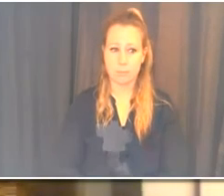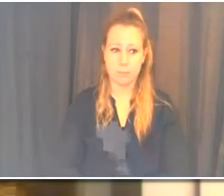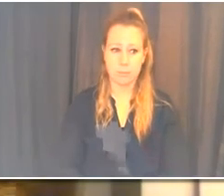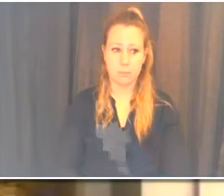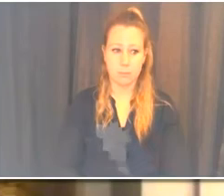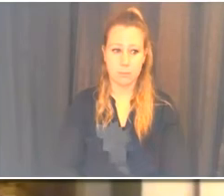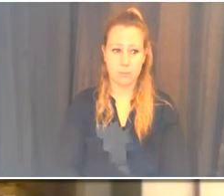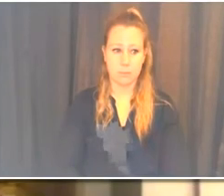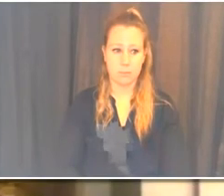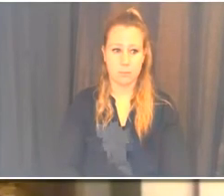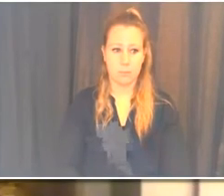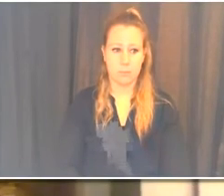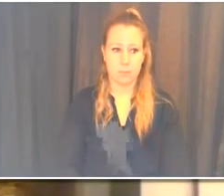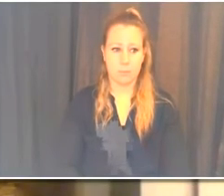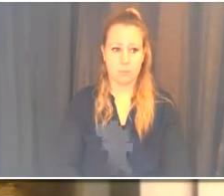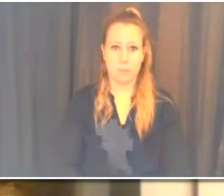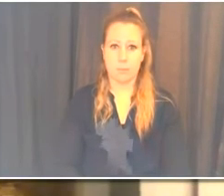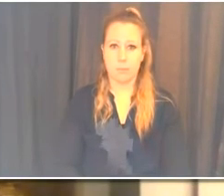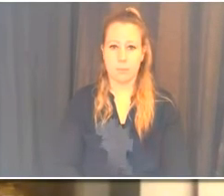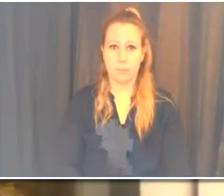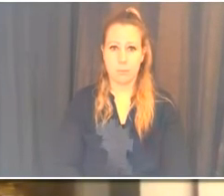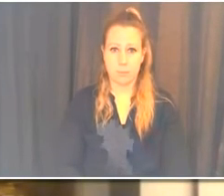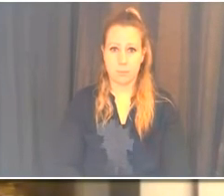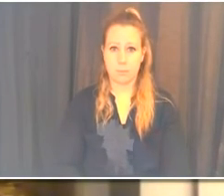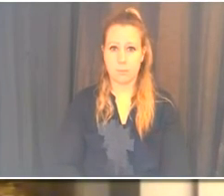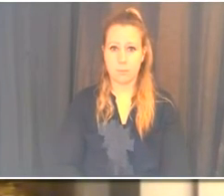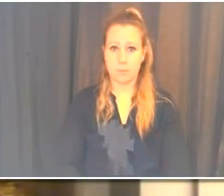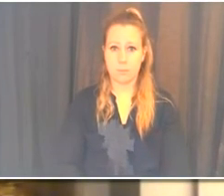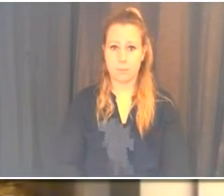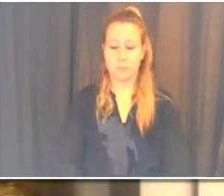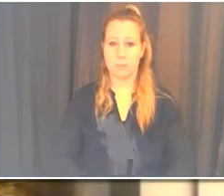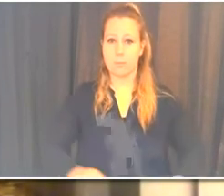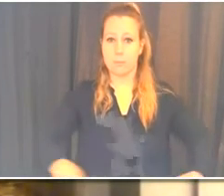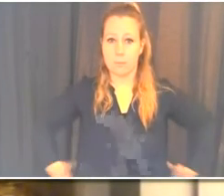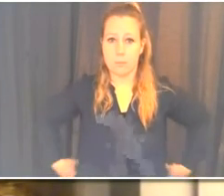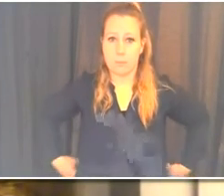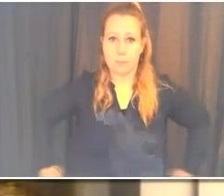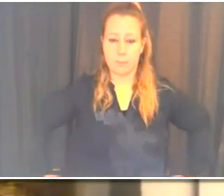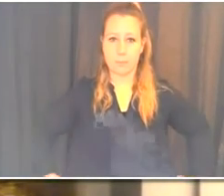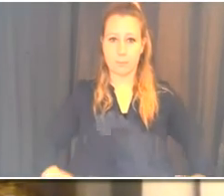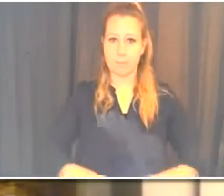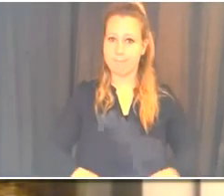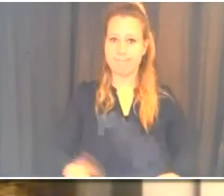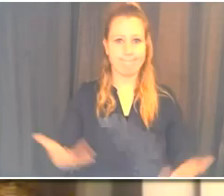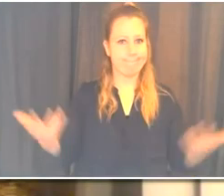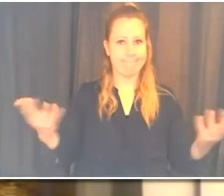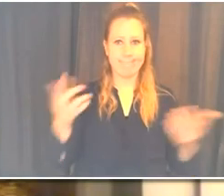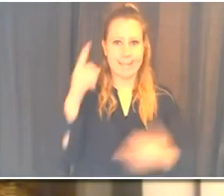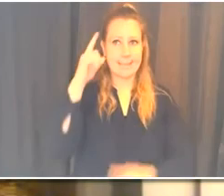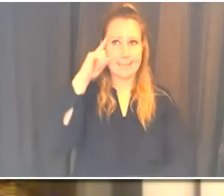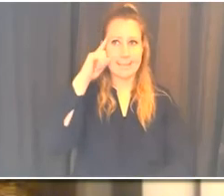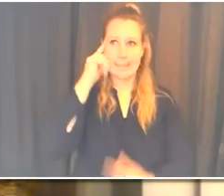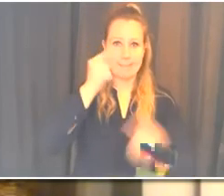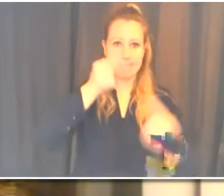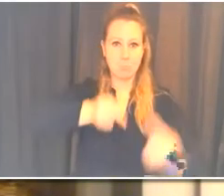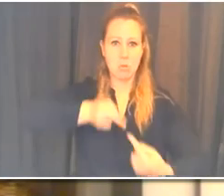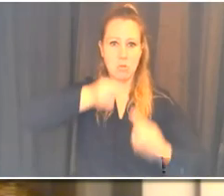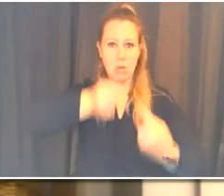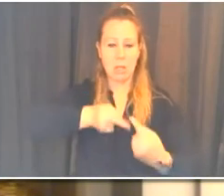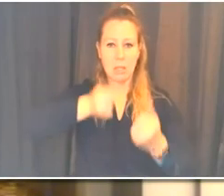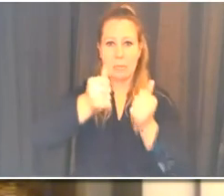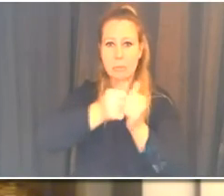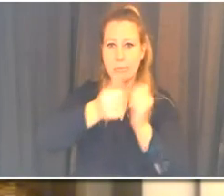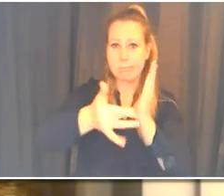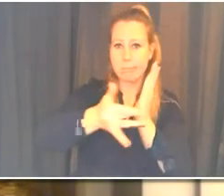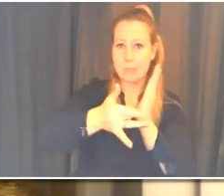the Met conso we can't hear you so we'll go to the next witness um please let us know if you need help